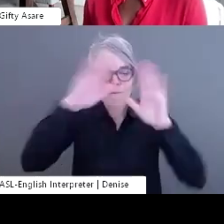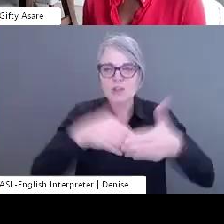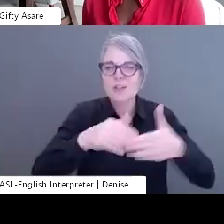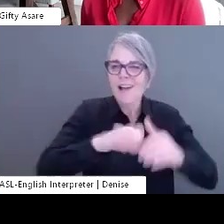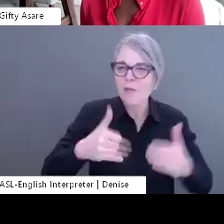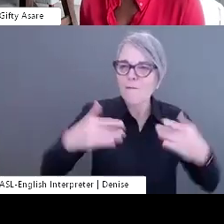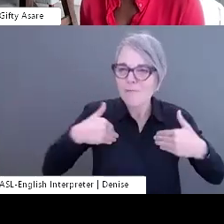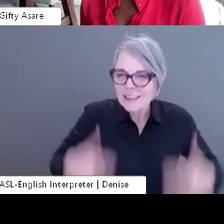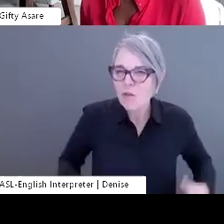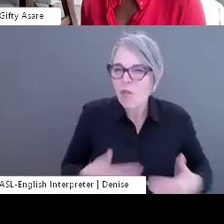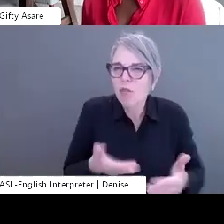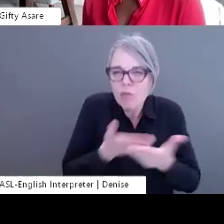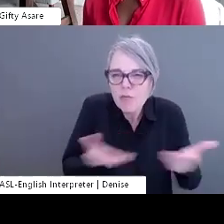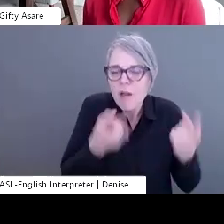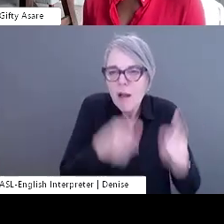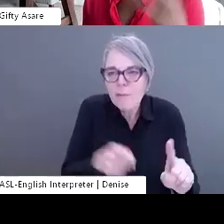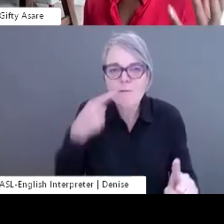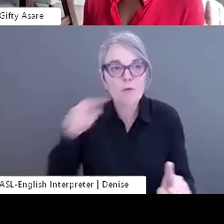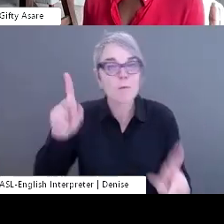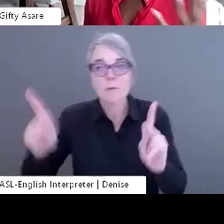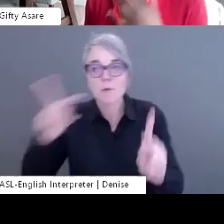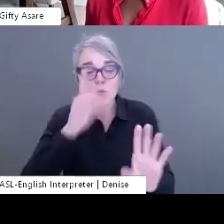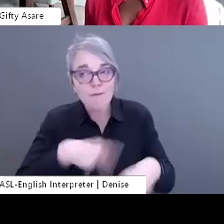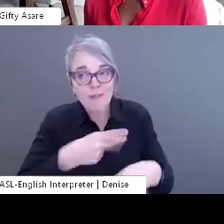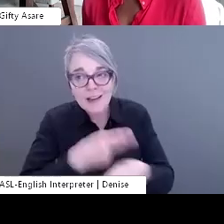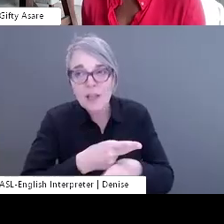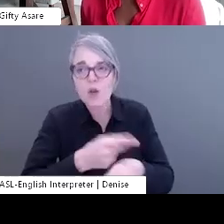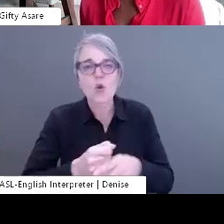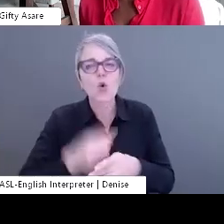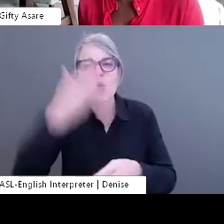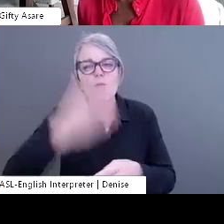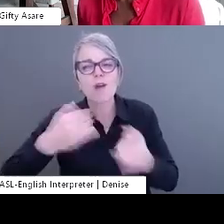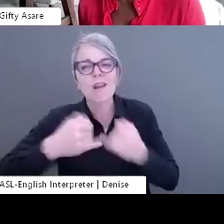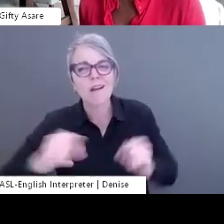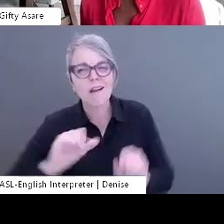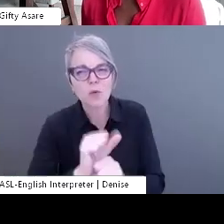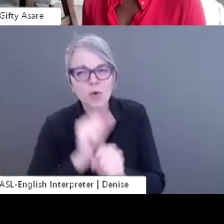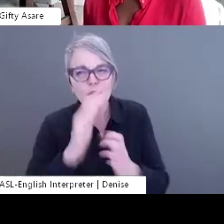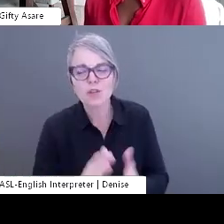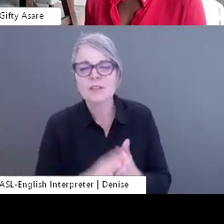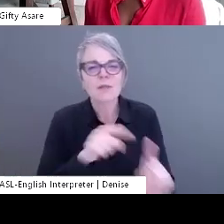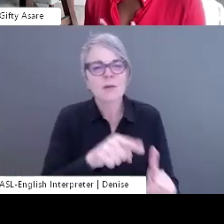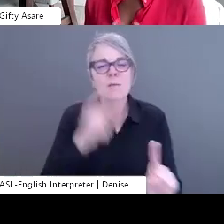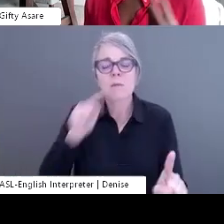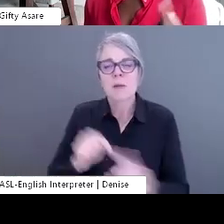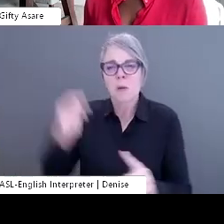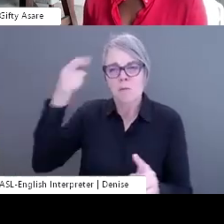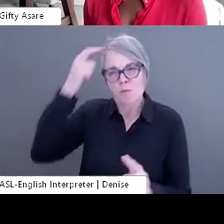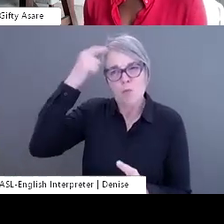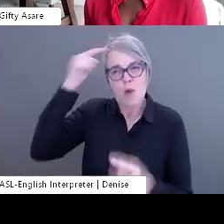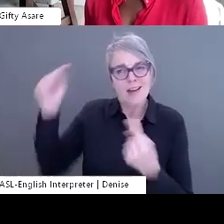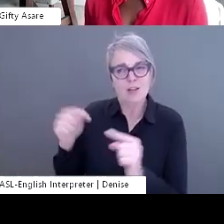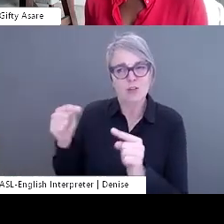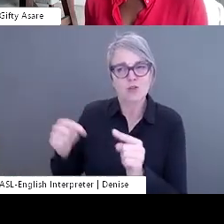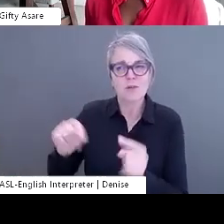providers or frontline workers. And so the brain injury might kind of take a back seat. But after noting not only